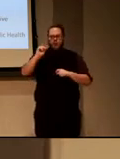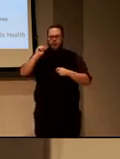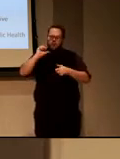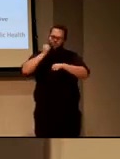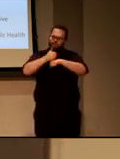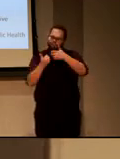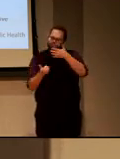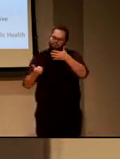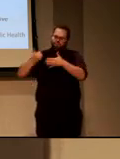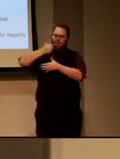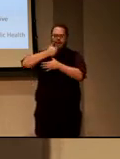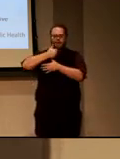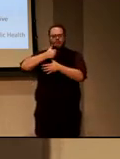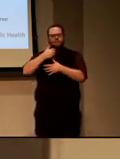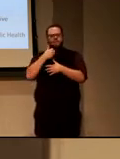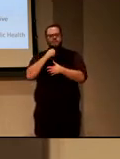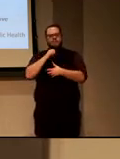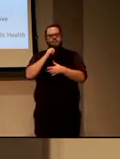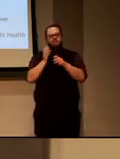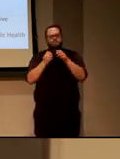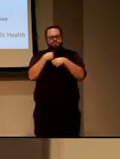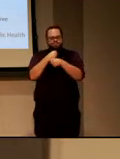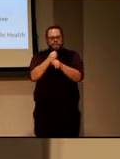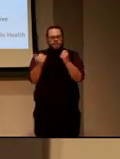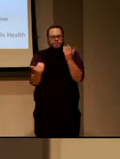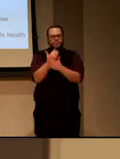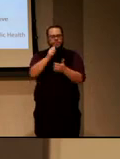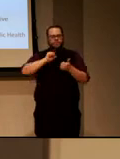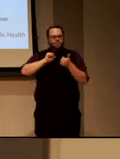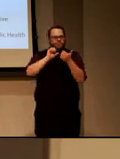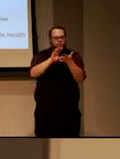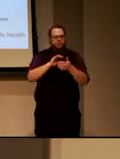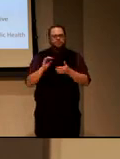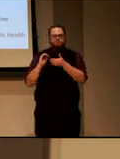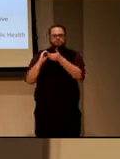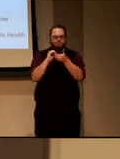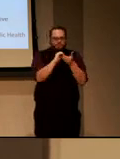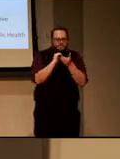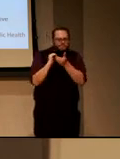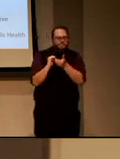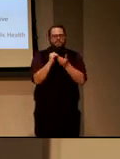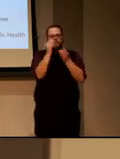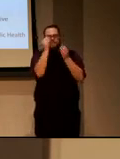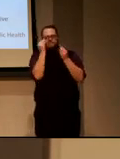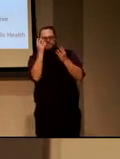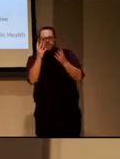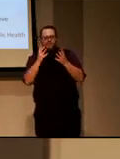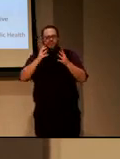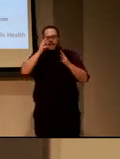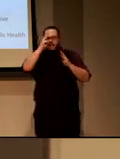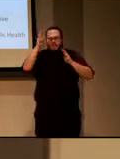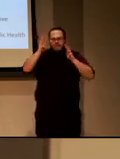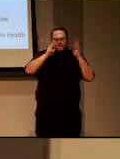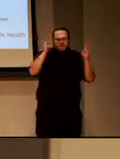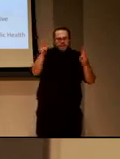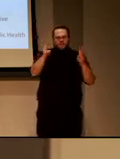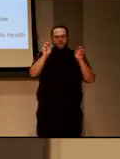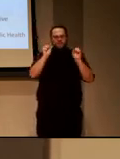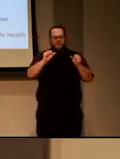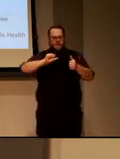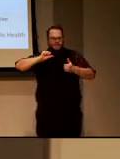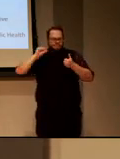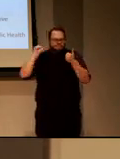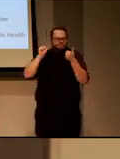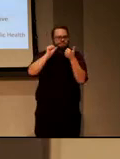to generate new approaches, collaborations, information, and innovations to meet these